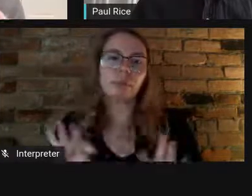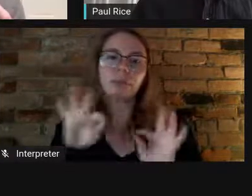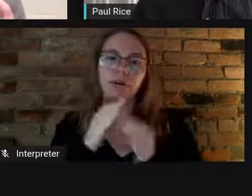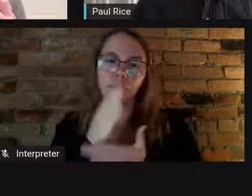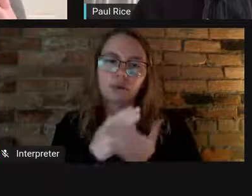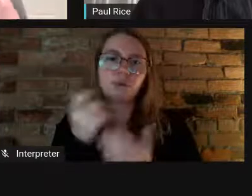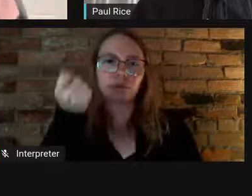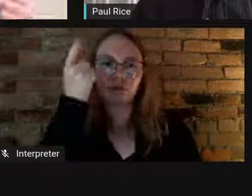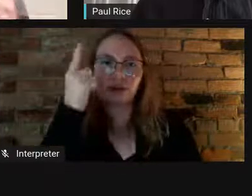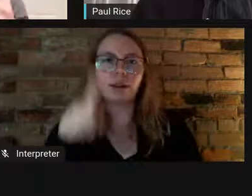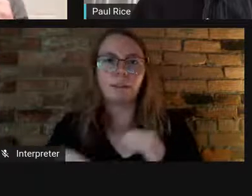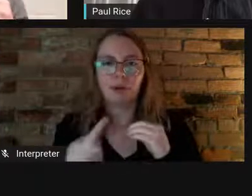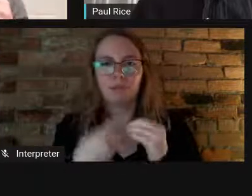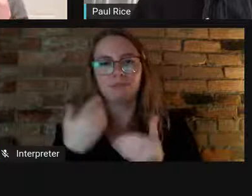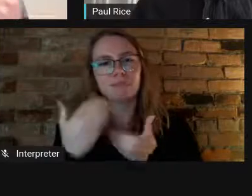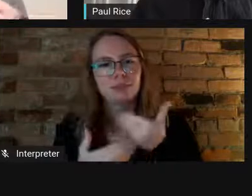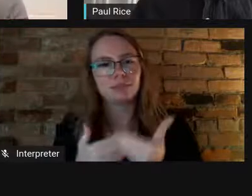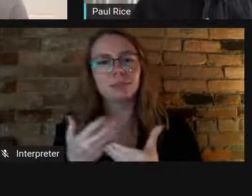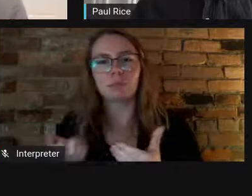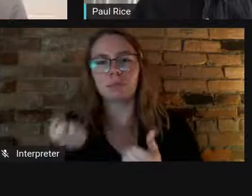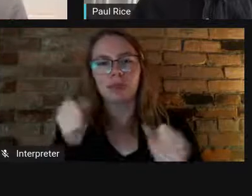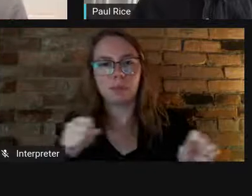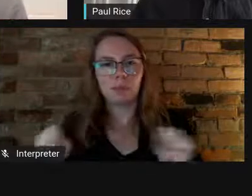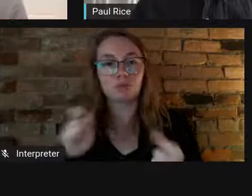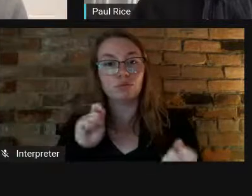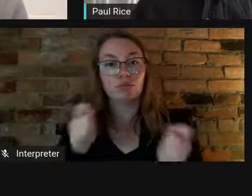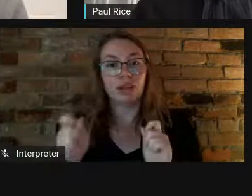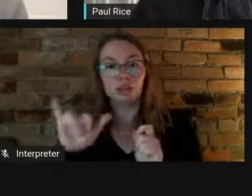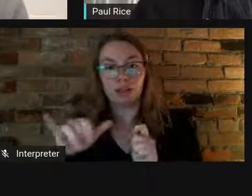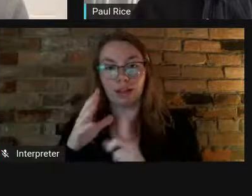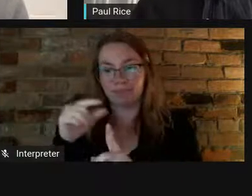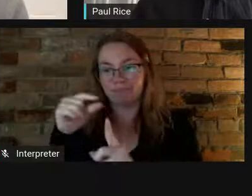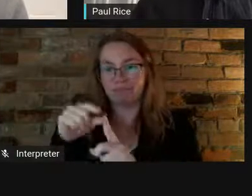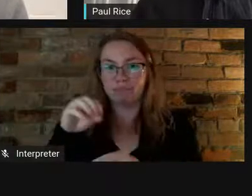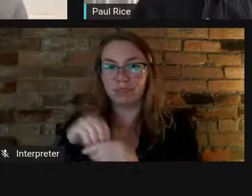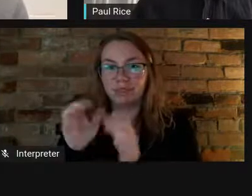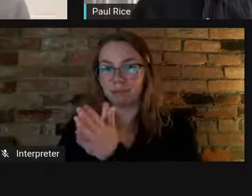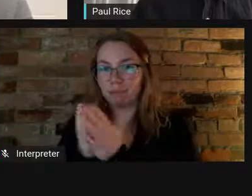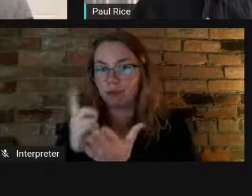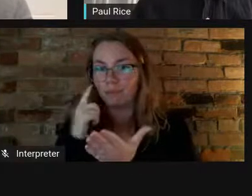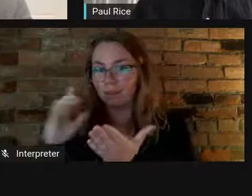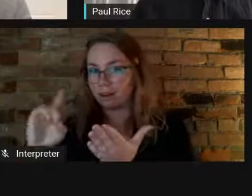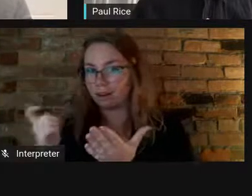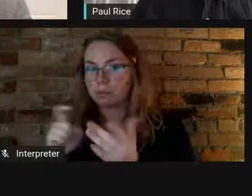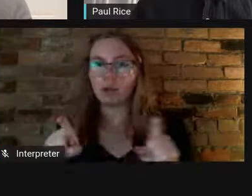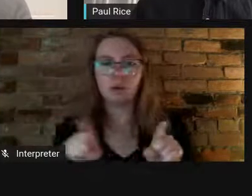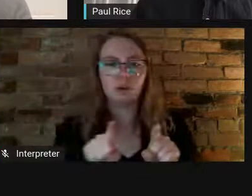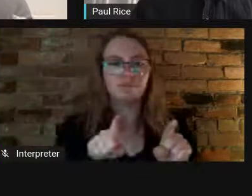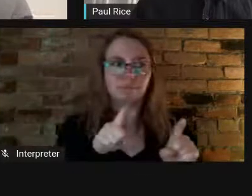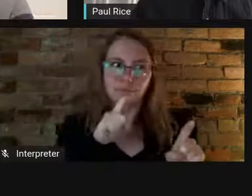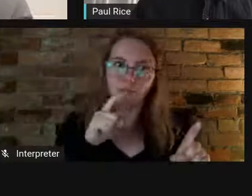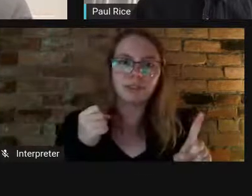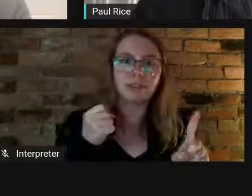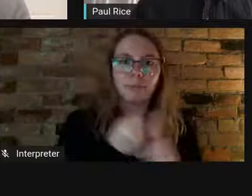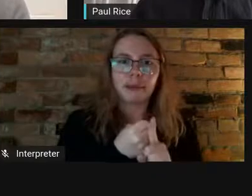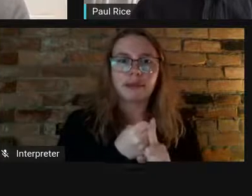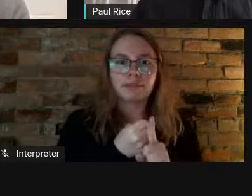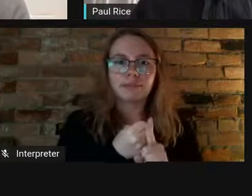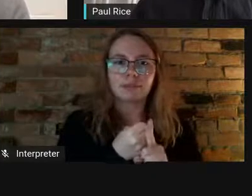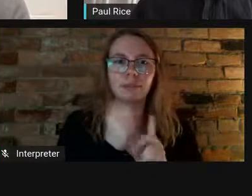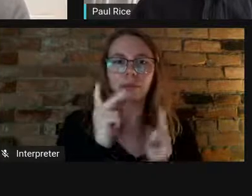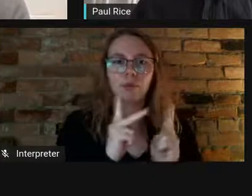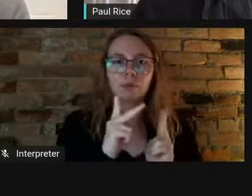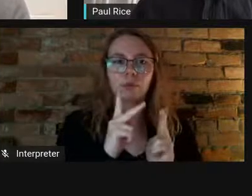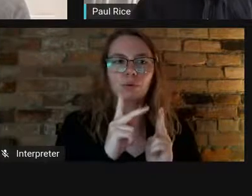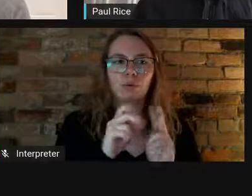understand, to be able to change this classification, had such an impact on the people, you know, coming later. I